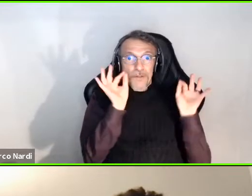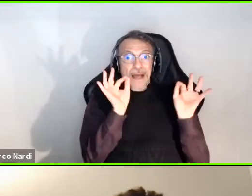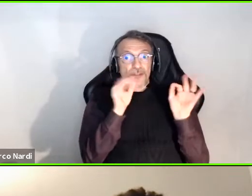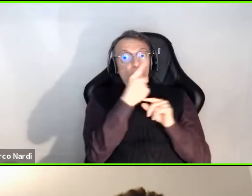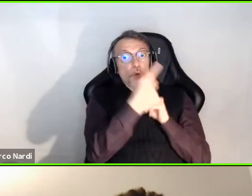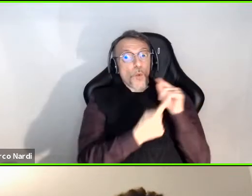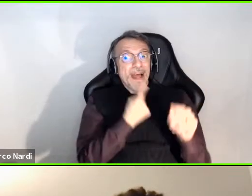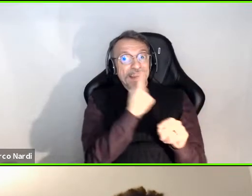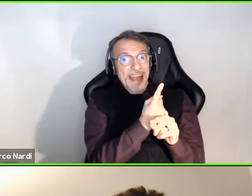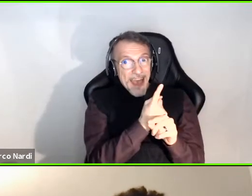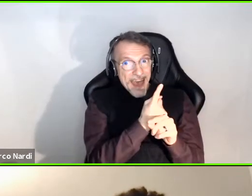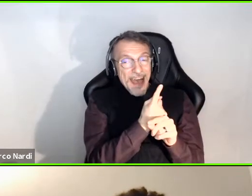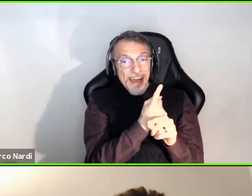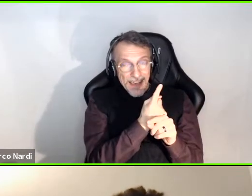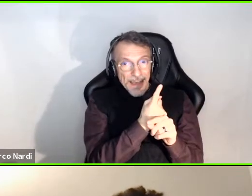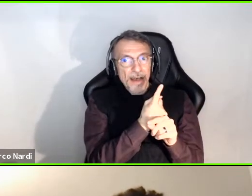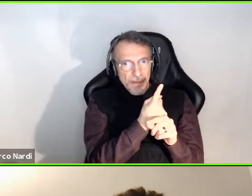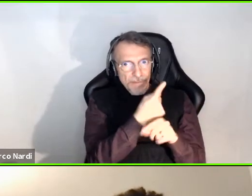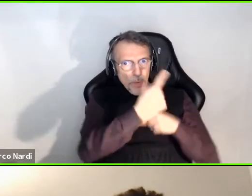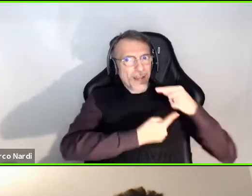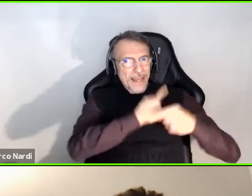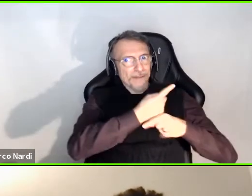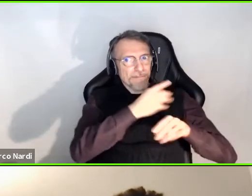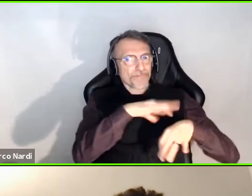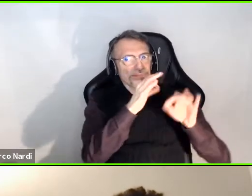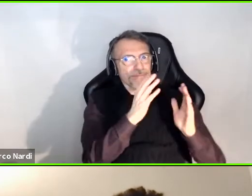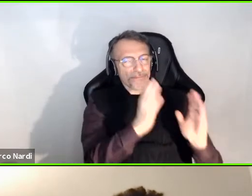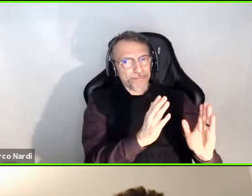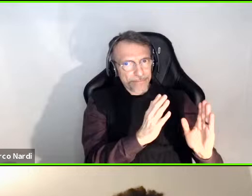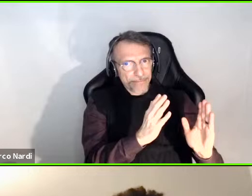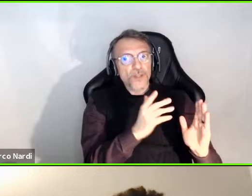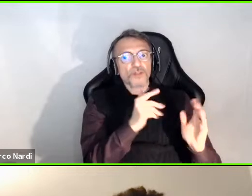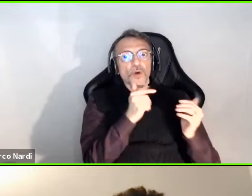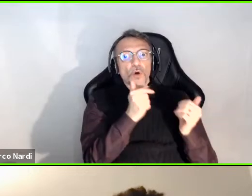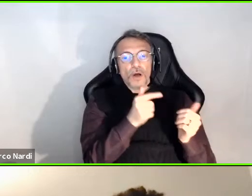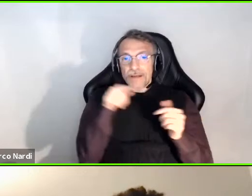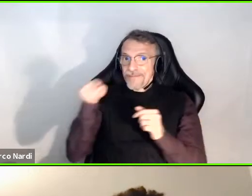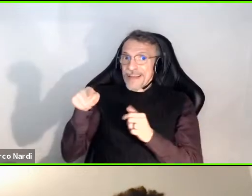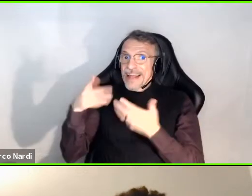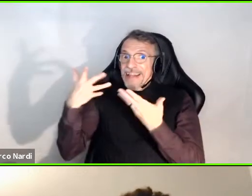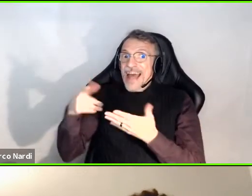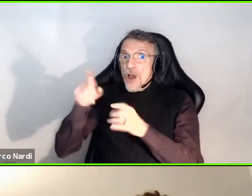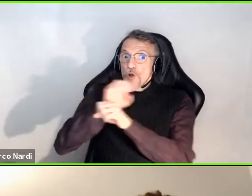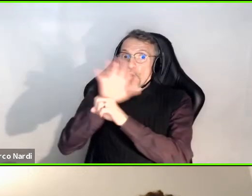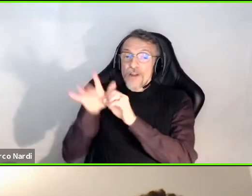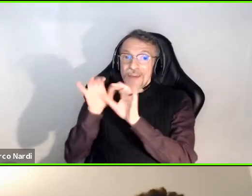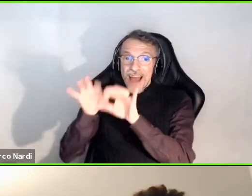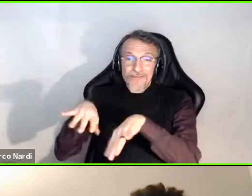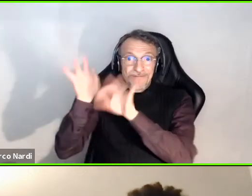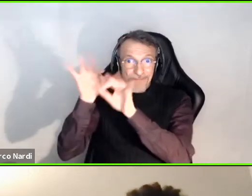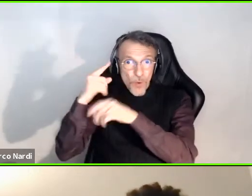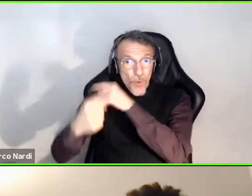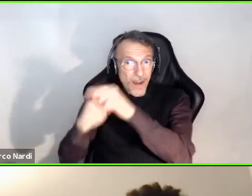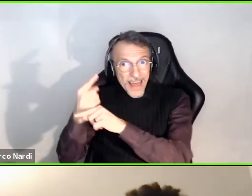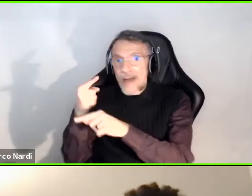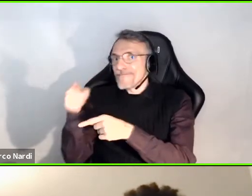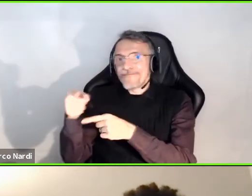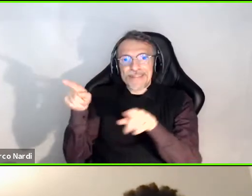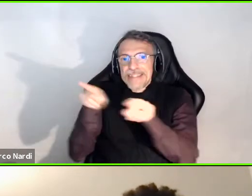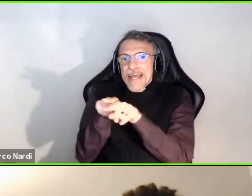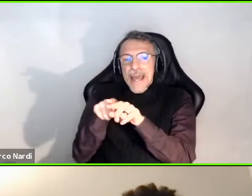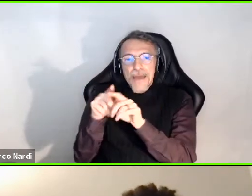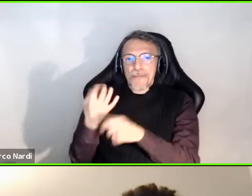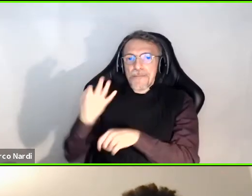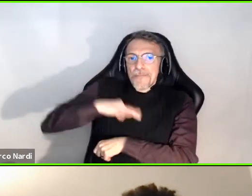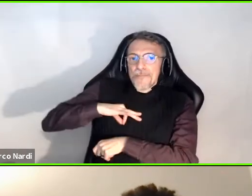is just scratching the surface. They really have not addressed the issue. The main issue is that